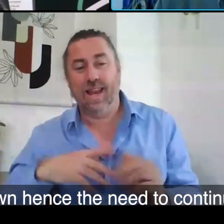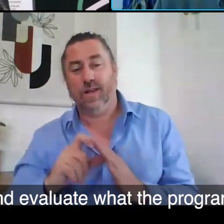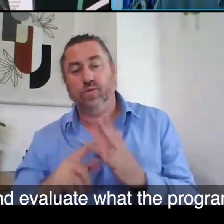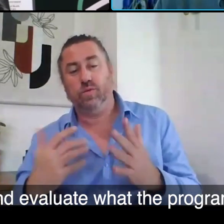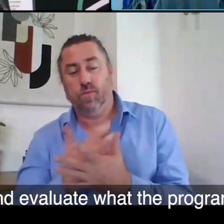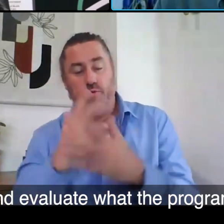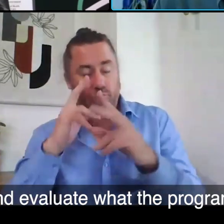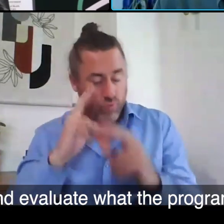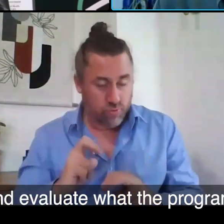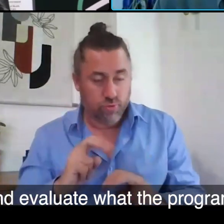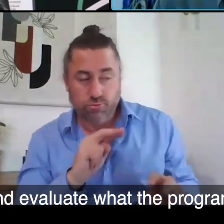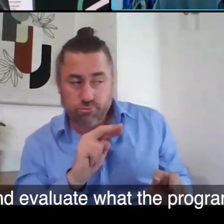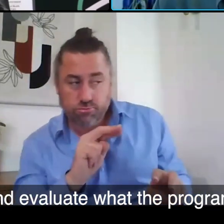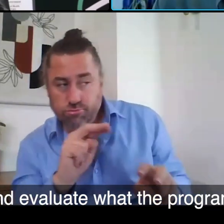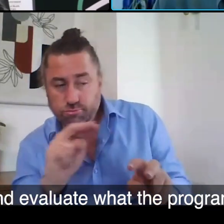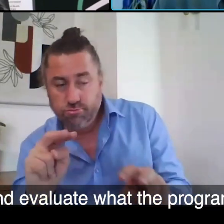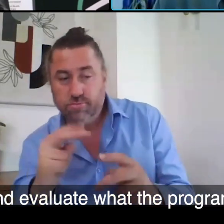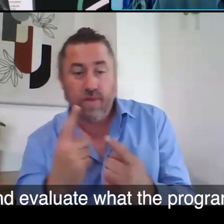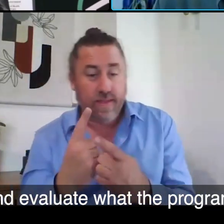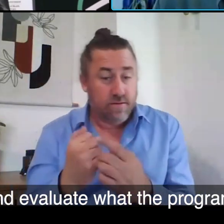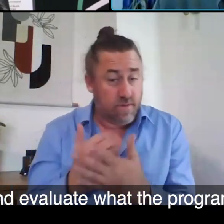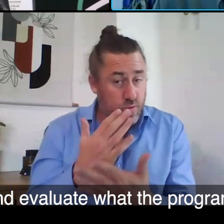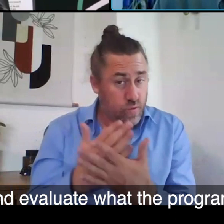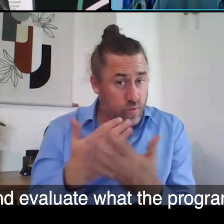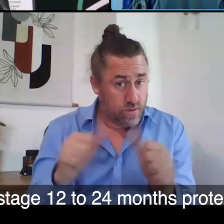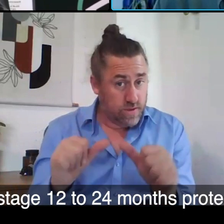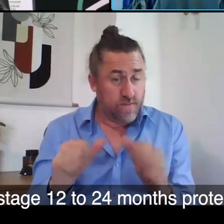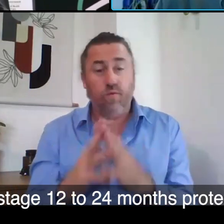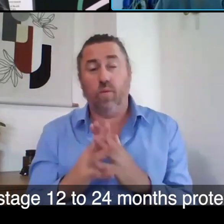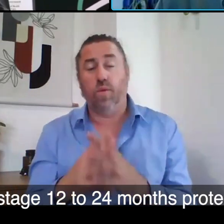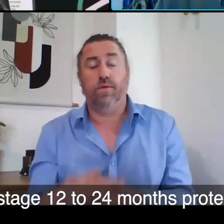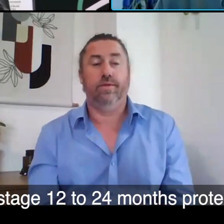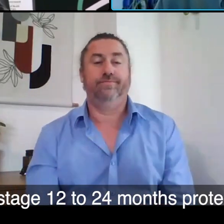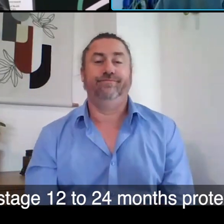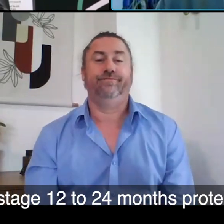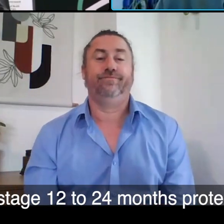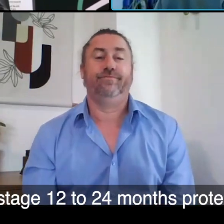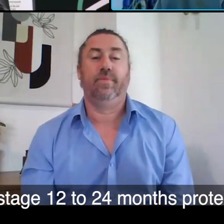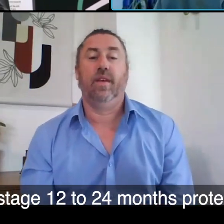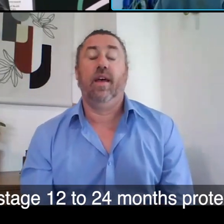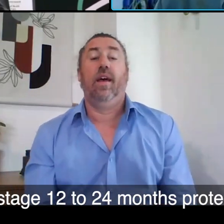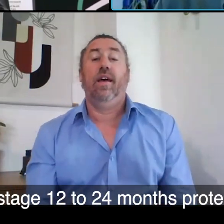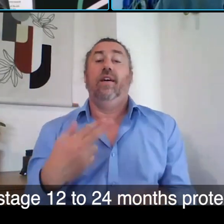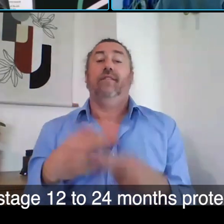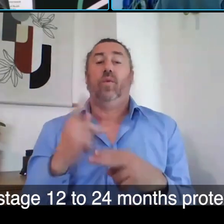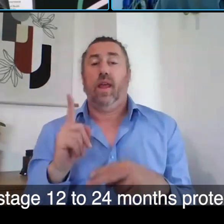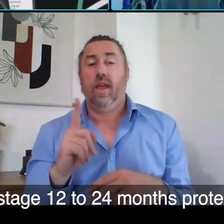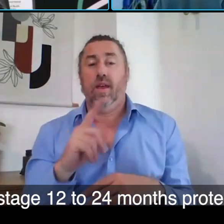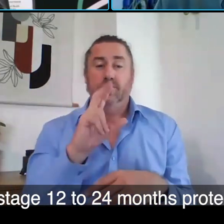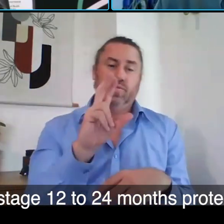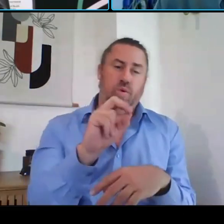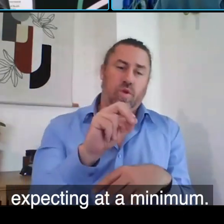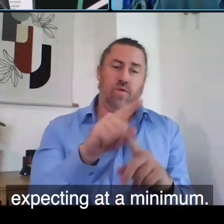continually monitor these products and evaluate what the program might look like. But at this stage, 12 to 24